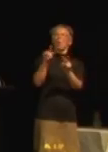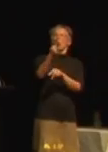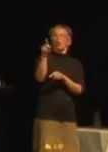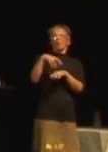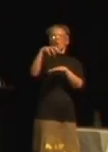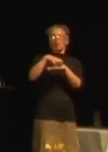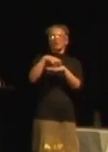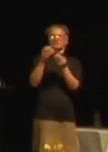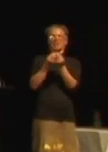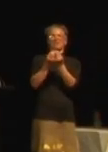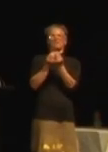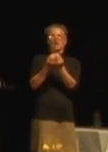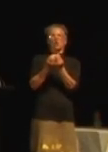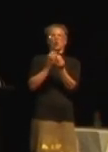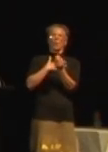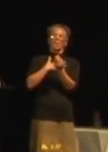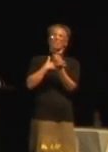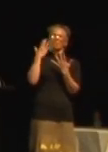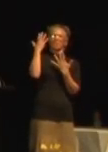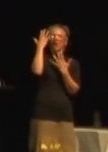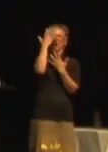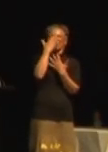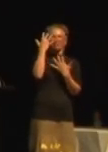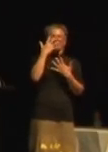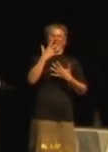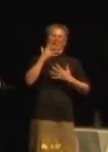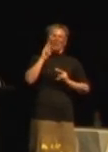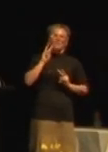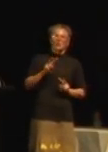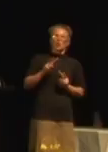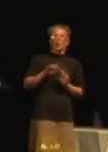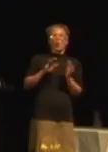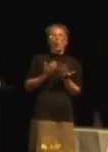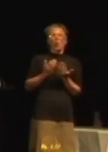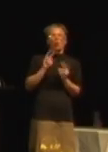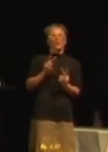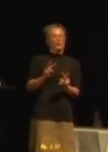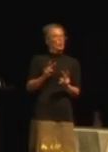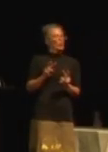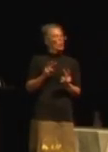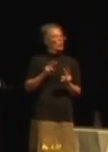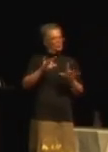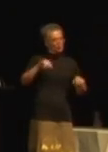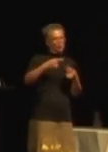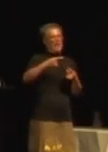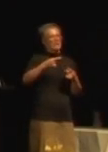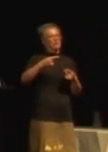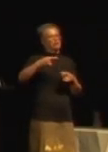think this will mean some hard and necessary conversations about our culture and whiteness.